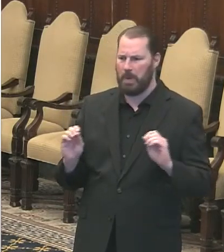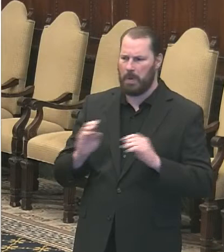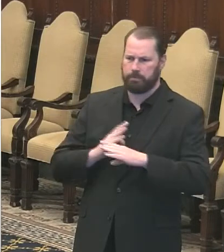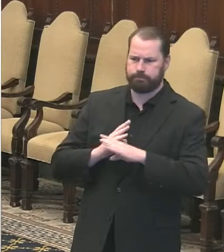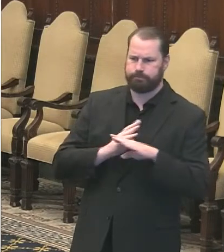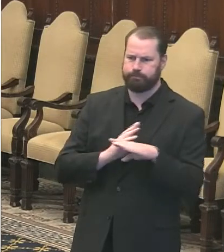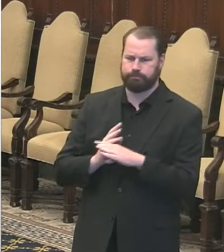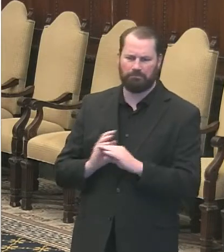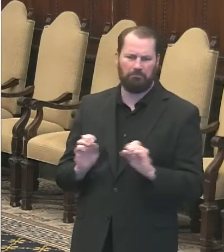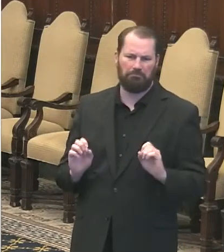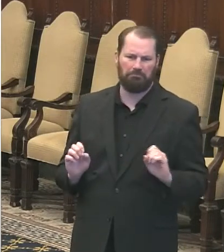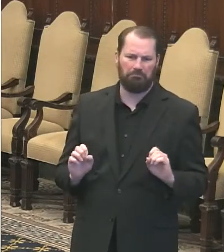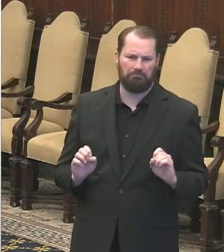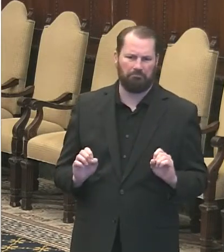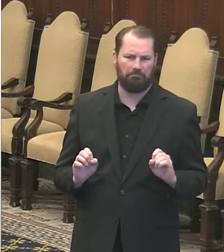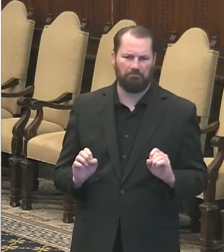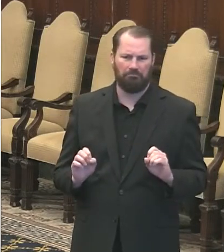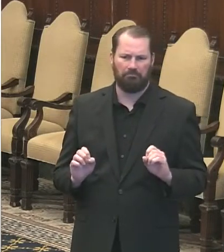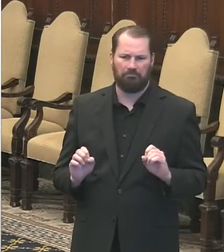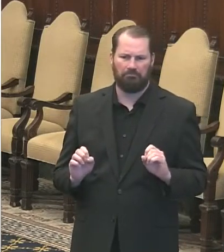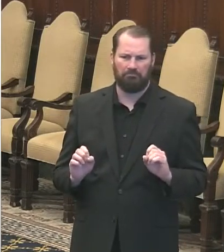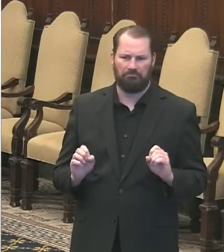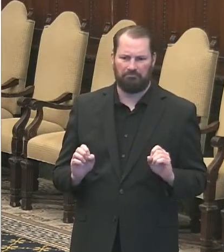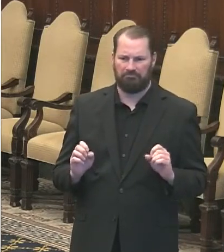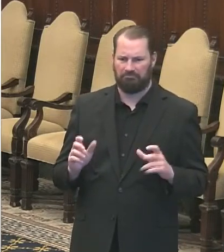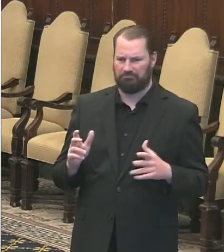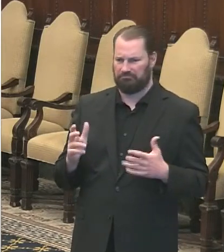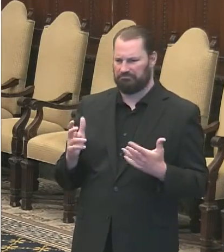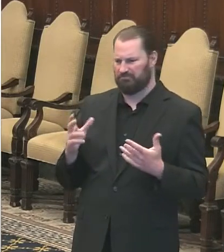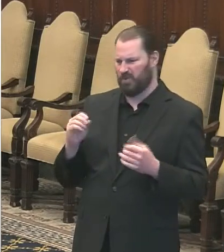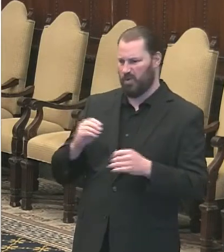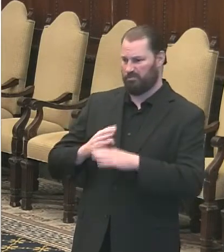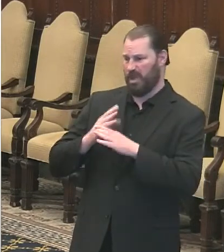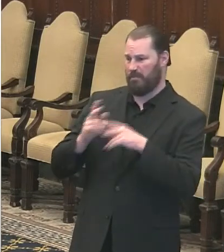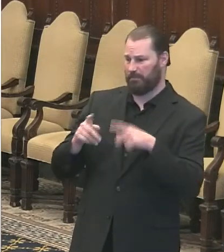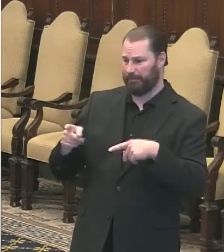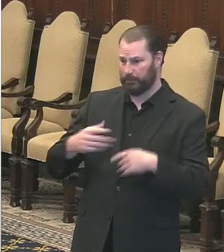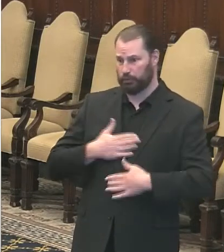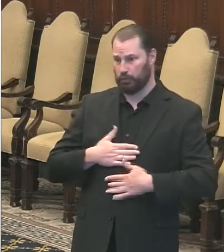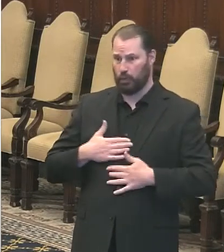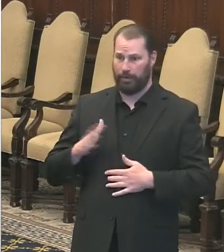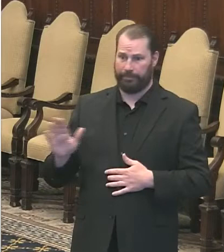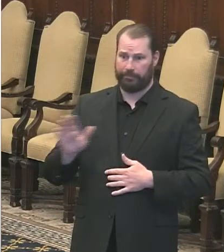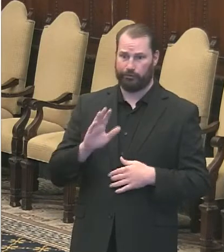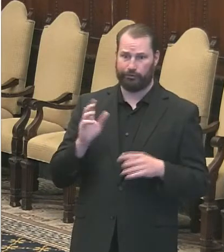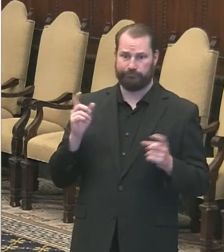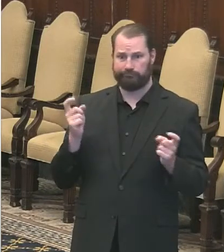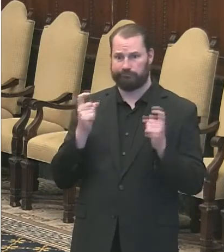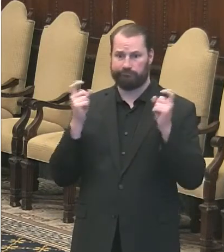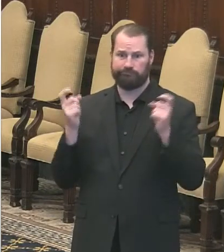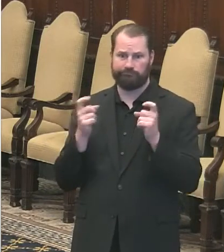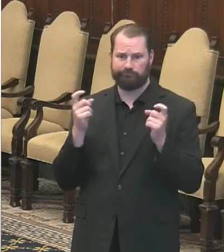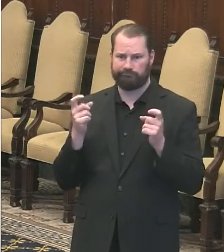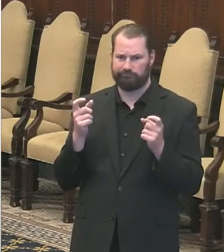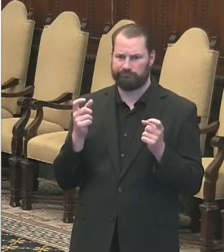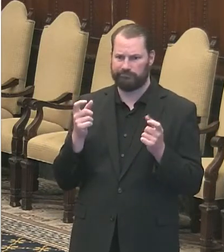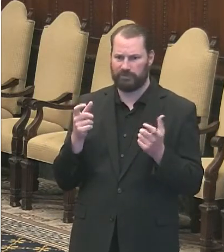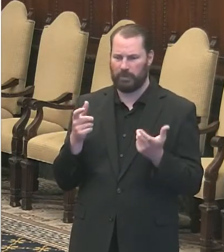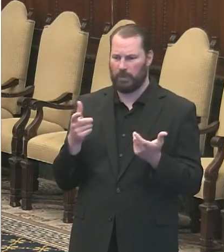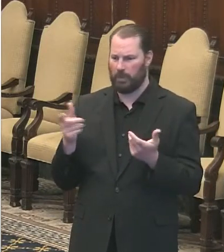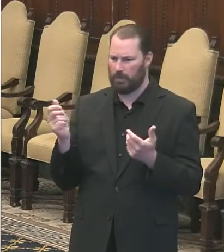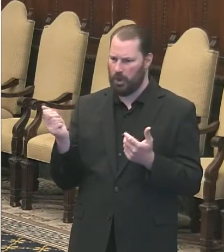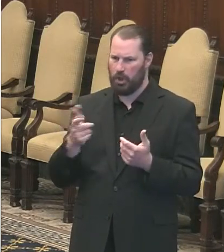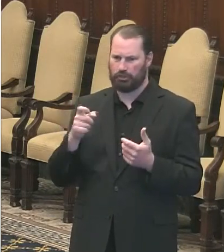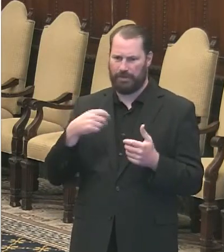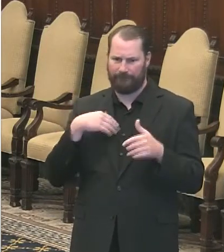economics are concerned, there will be no barrier to enjoy the virtual festival. You'll be able to access all of our programs on